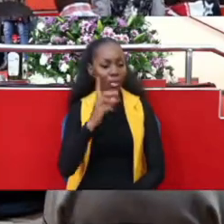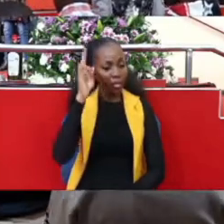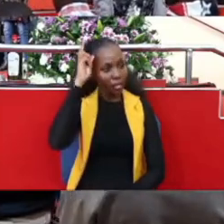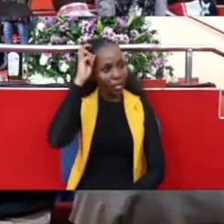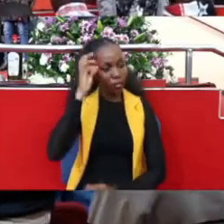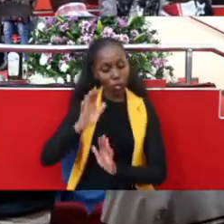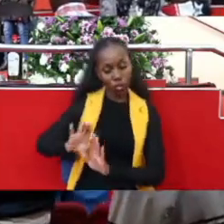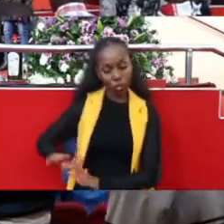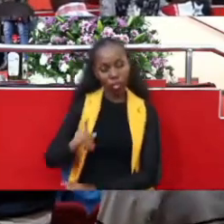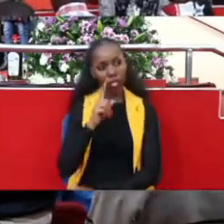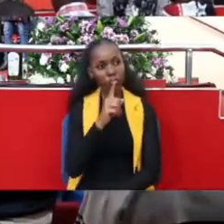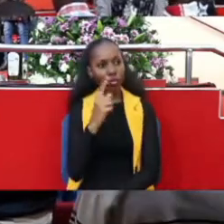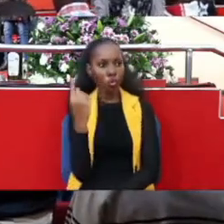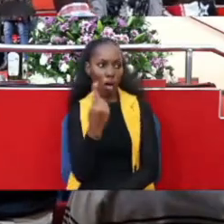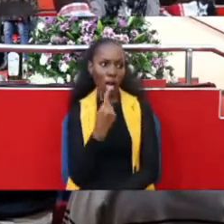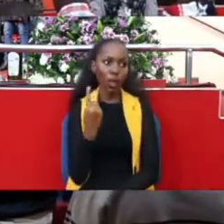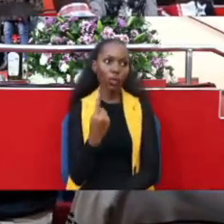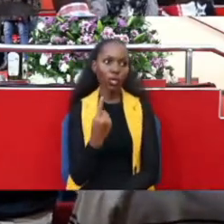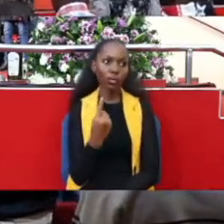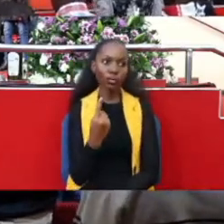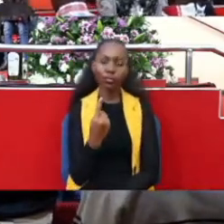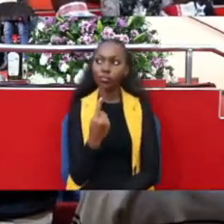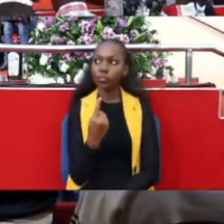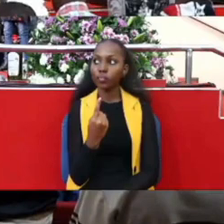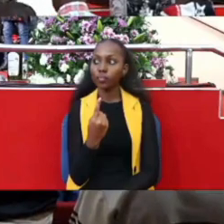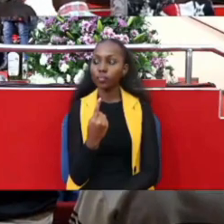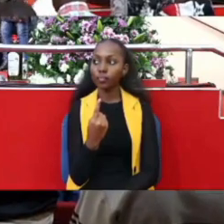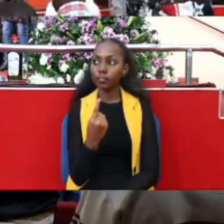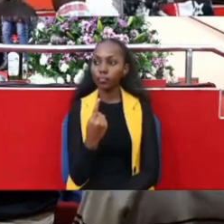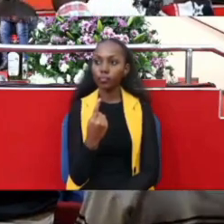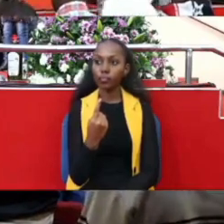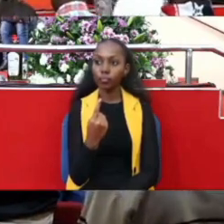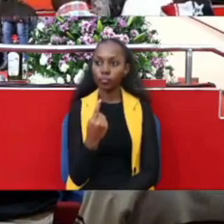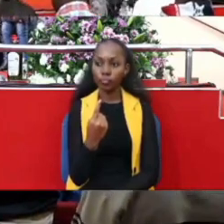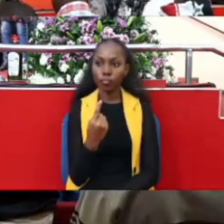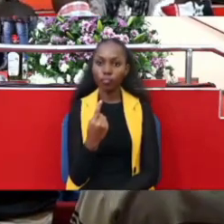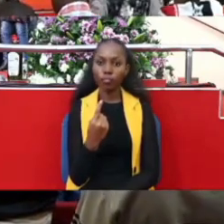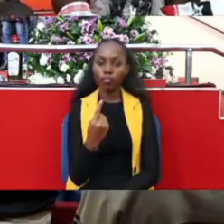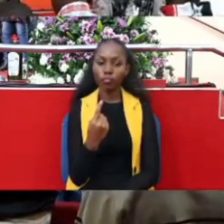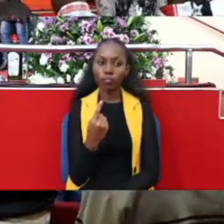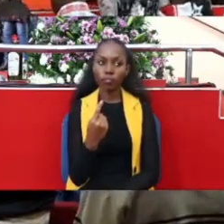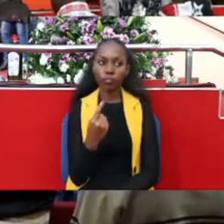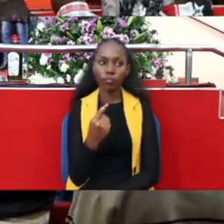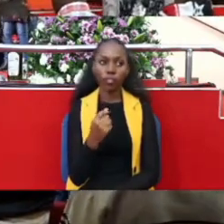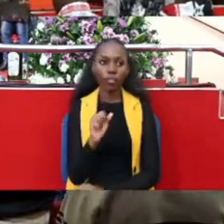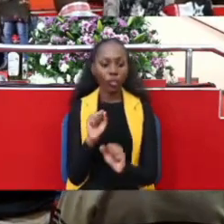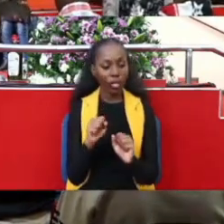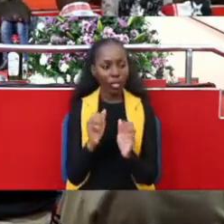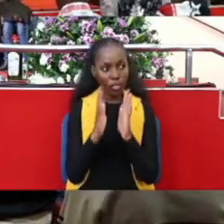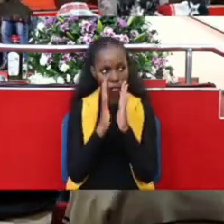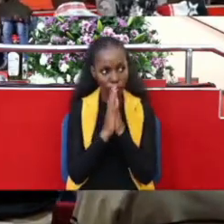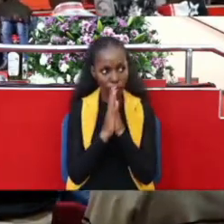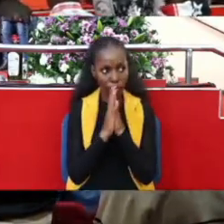it was mine from the beginning, I want, and therefore it's going to be mine. Oh yes, lift your voice, those who are